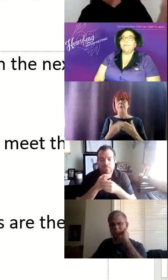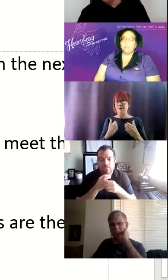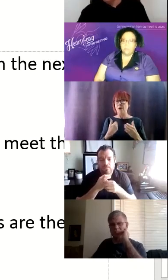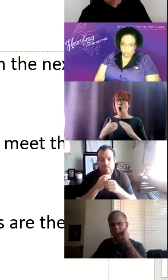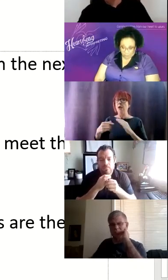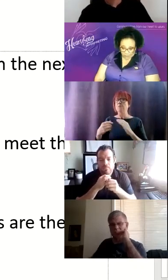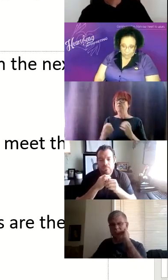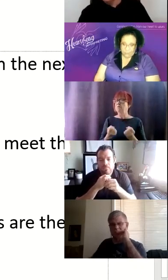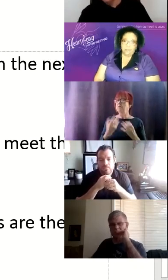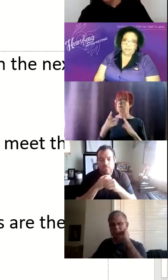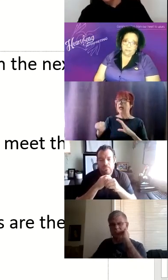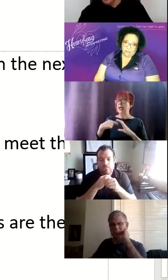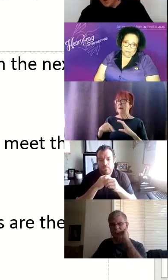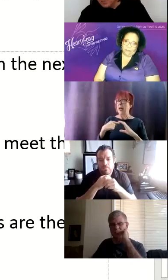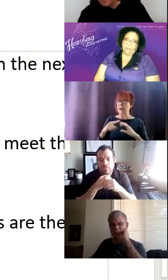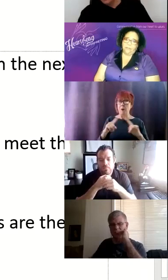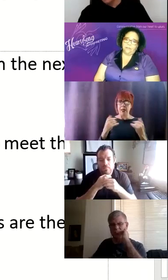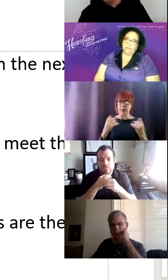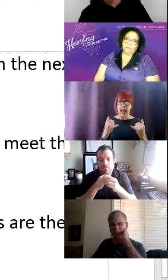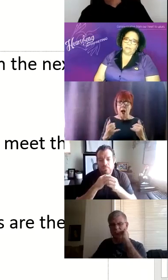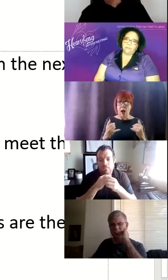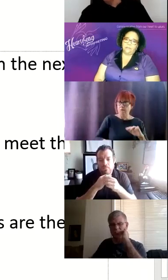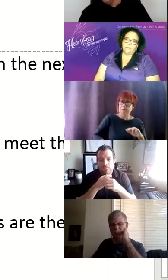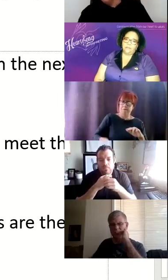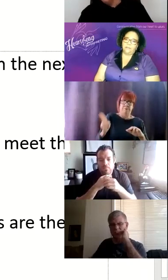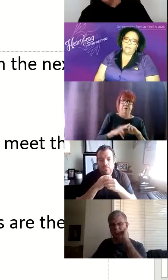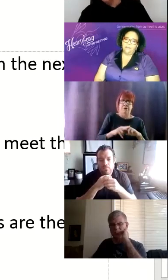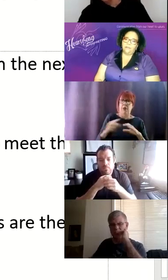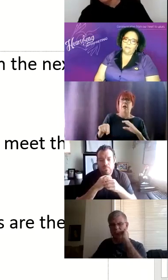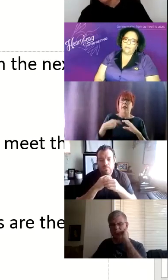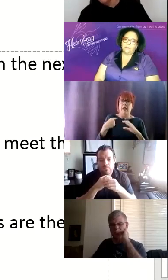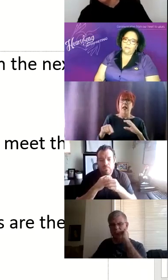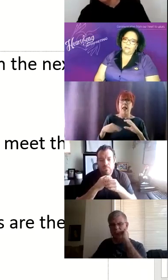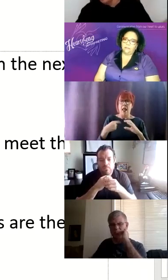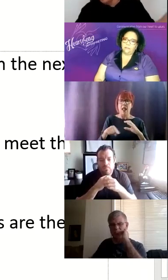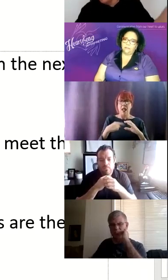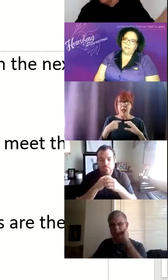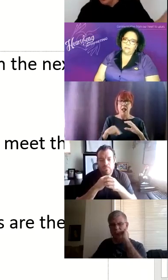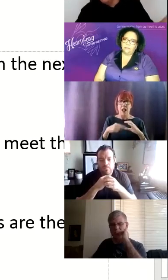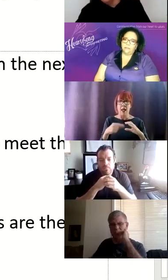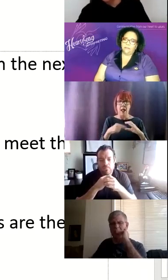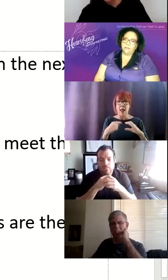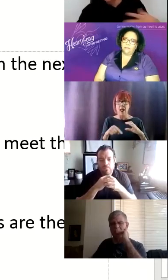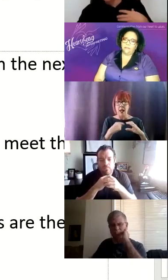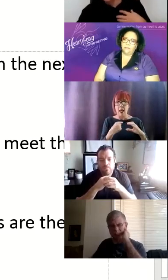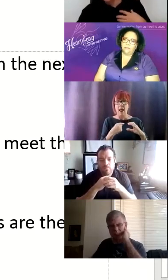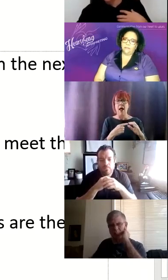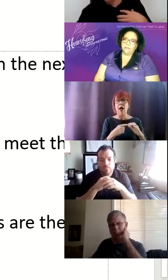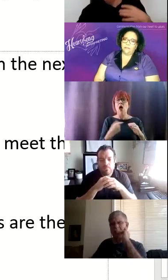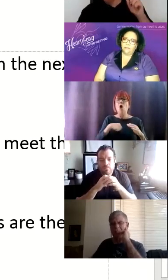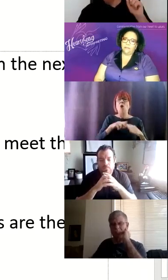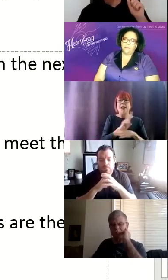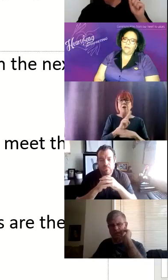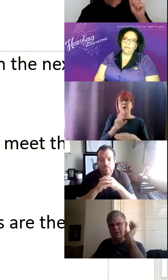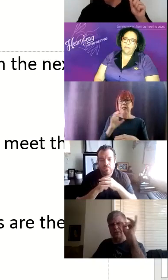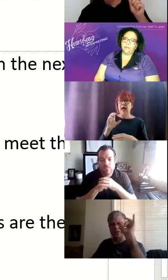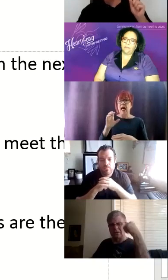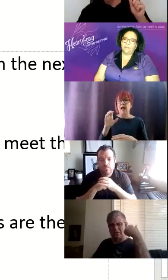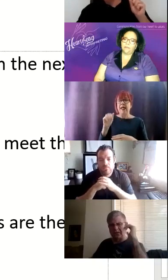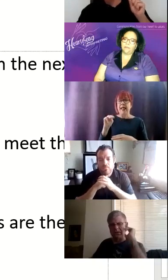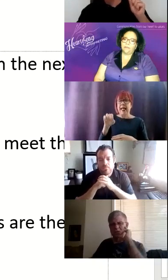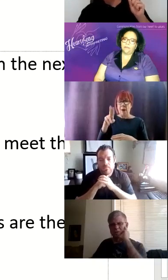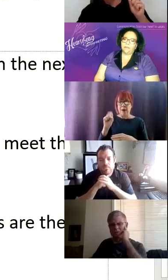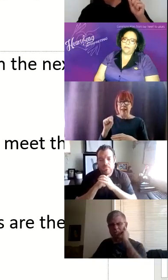what I'm noticing is a significant uptick of how many emails or inboxes we go through Canvas that I'm getting, but it's not like